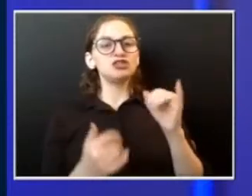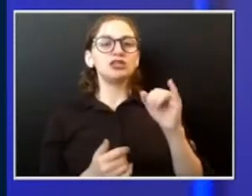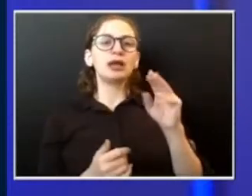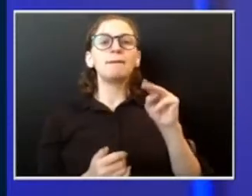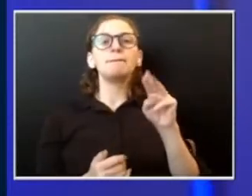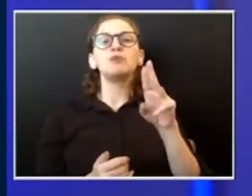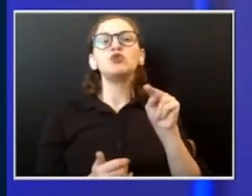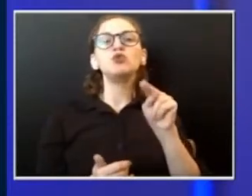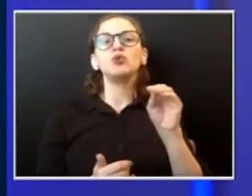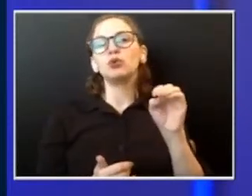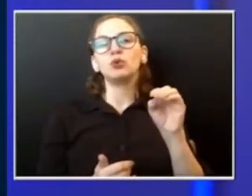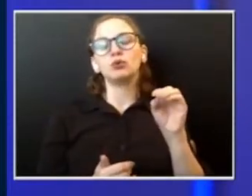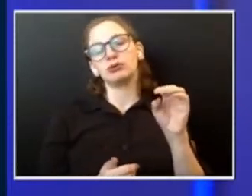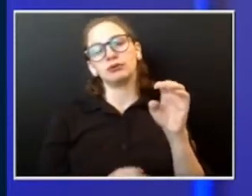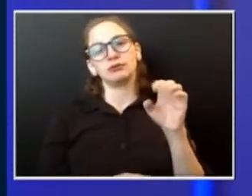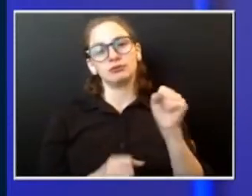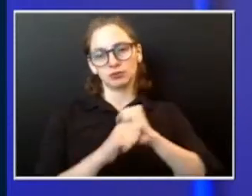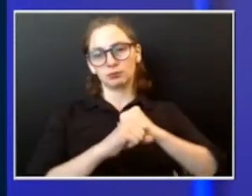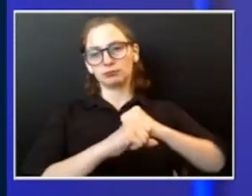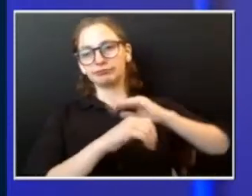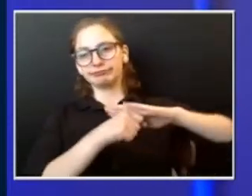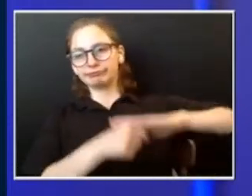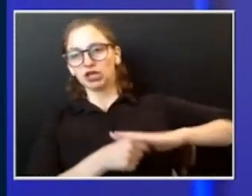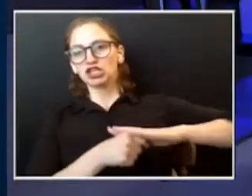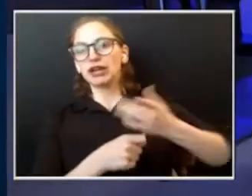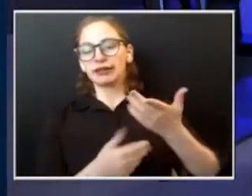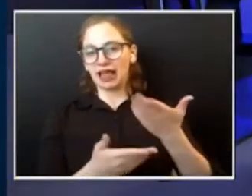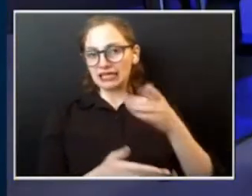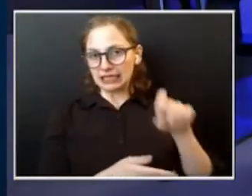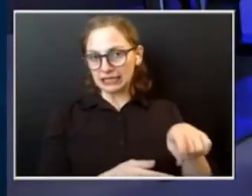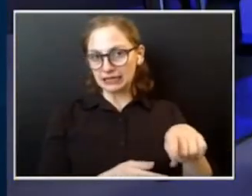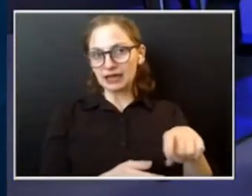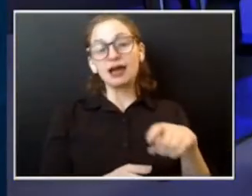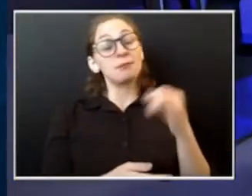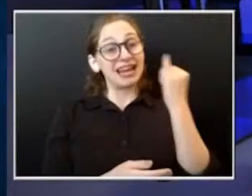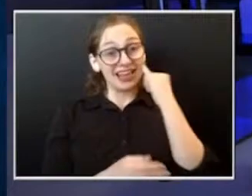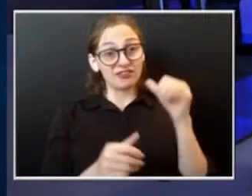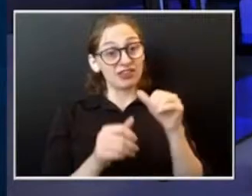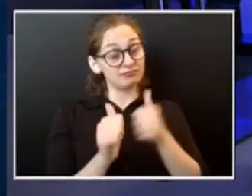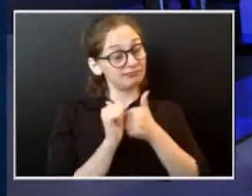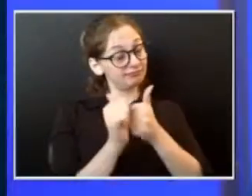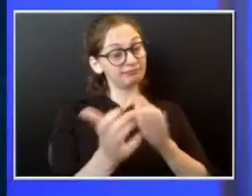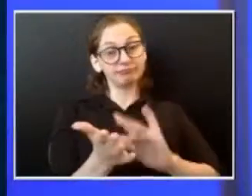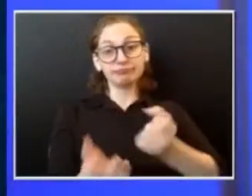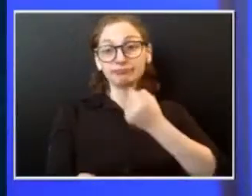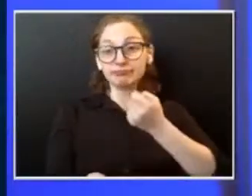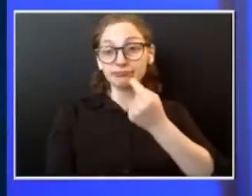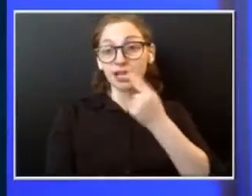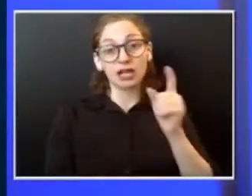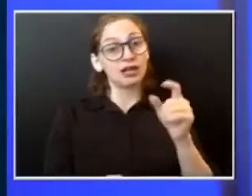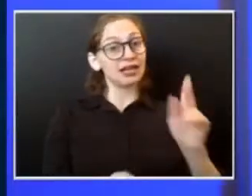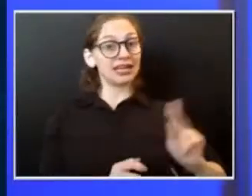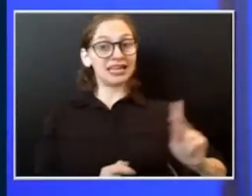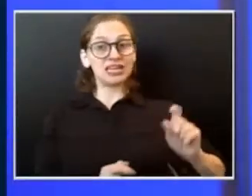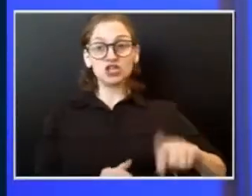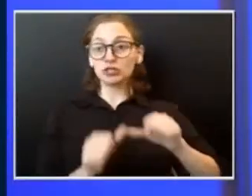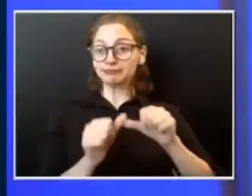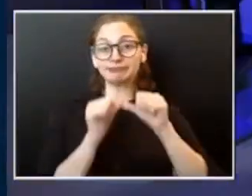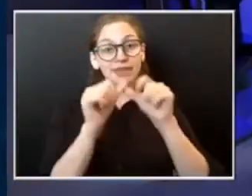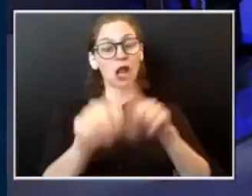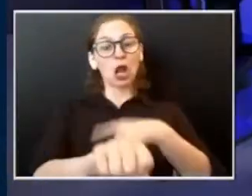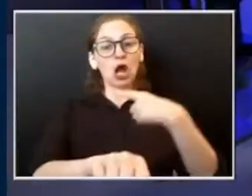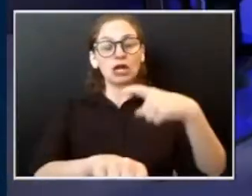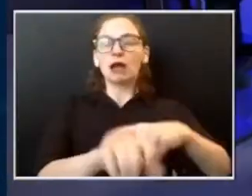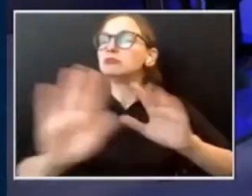his medication as directed, this kidney should last a long time. Every day. I have not missed a day.